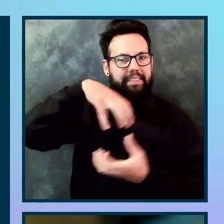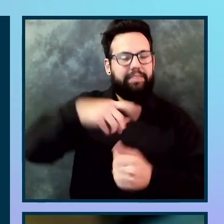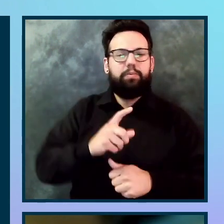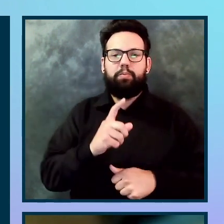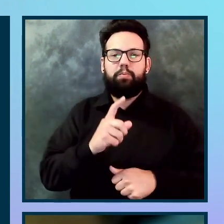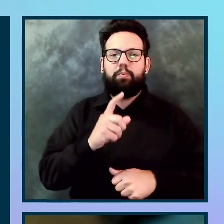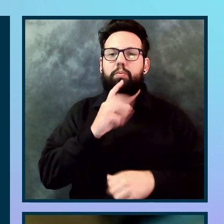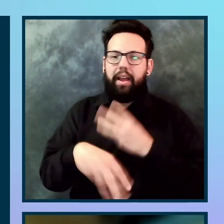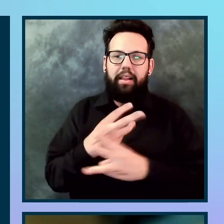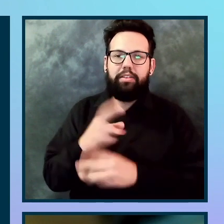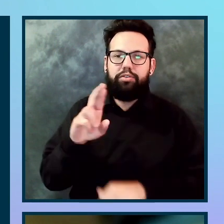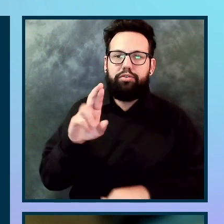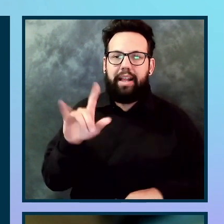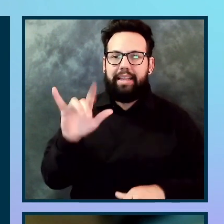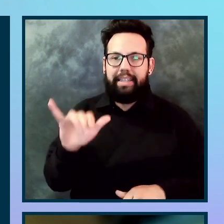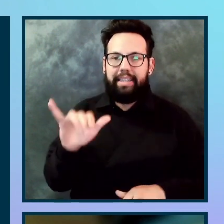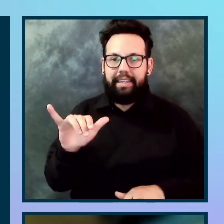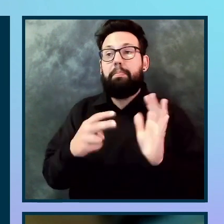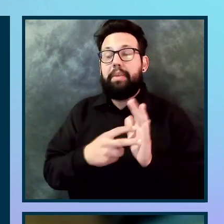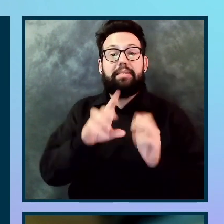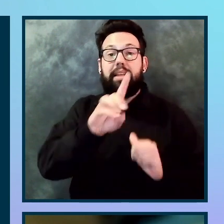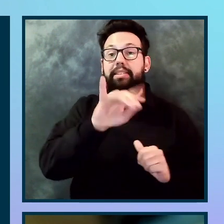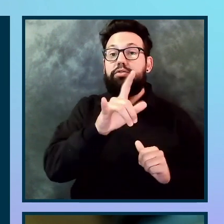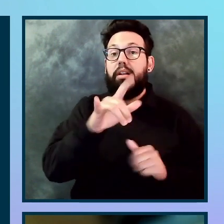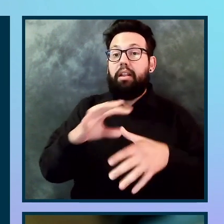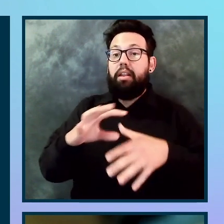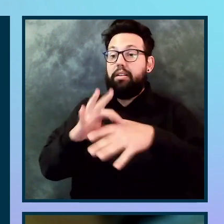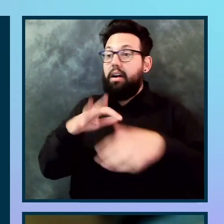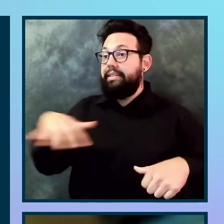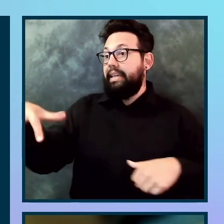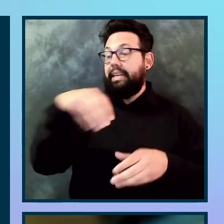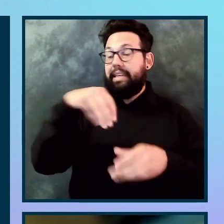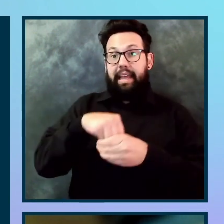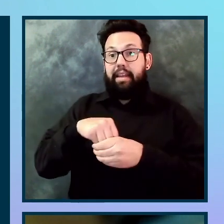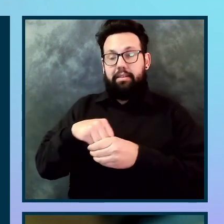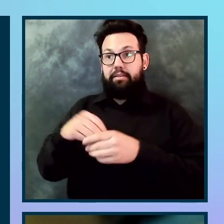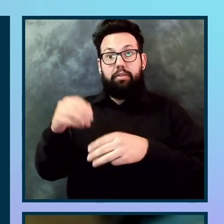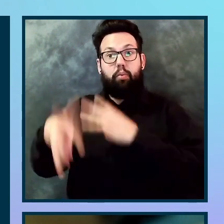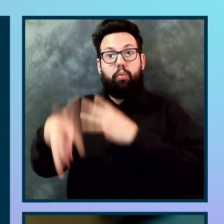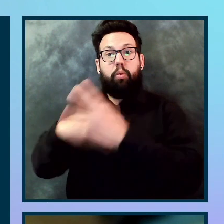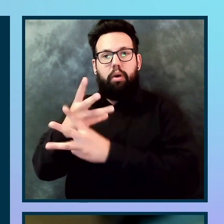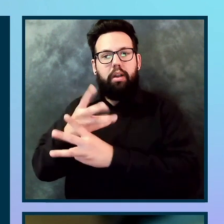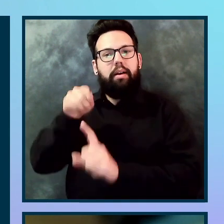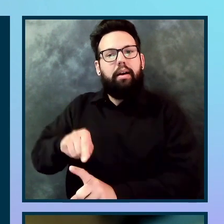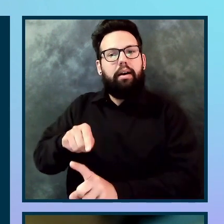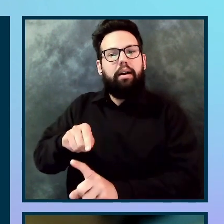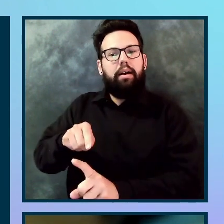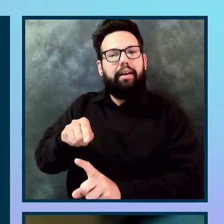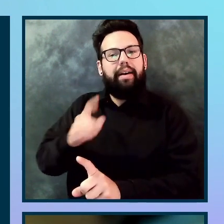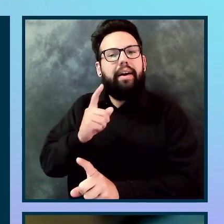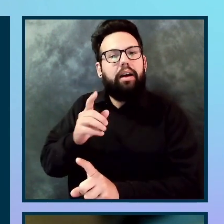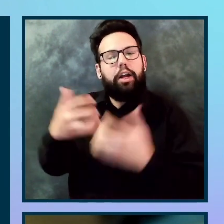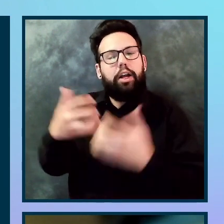that digital content that's placed in the physical world is actually spatially aware. So this means that tiger that you're looking at can